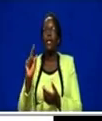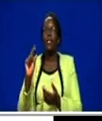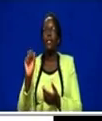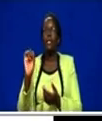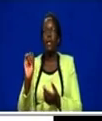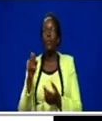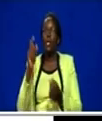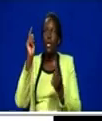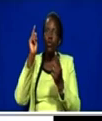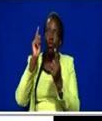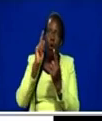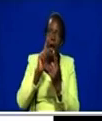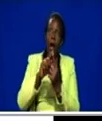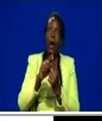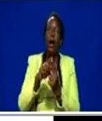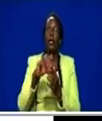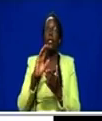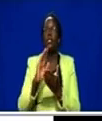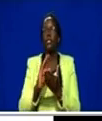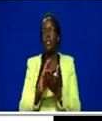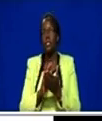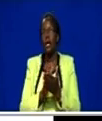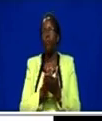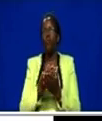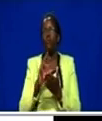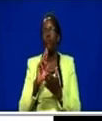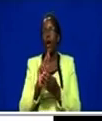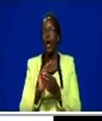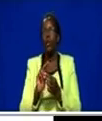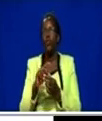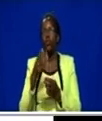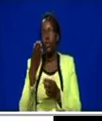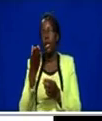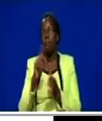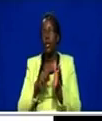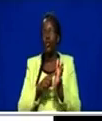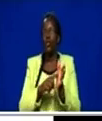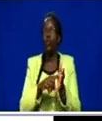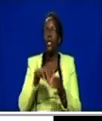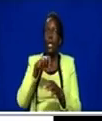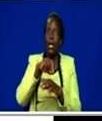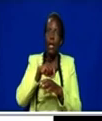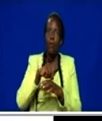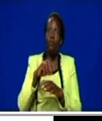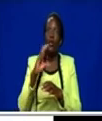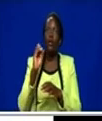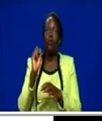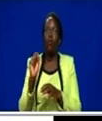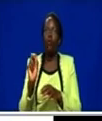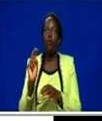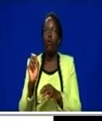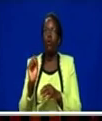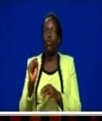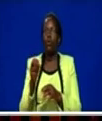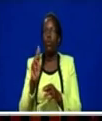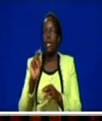some value to it by showing the effect, cause, or result of the mentioned